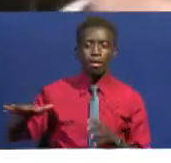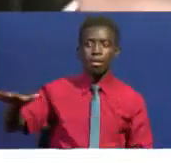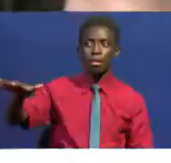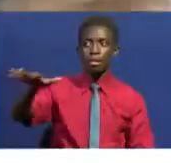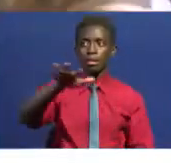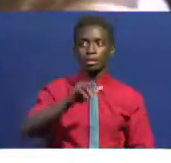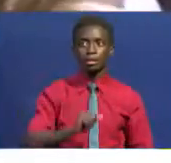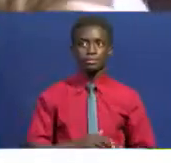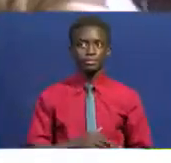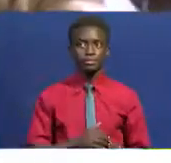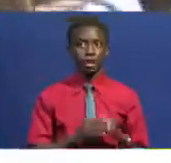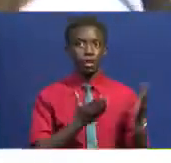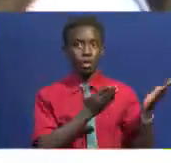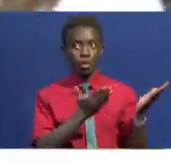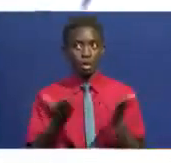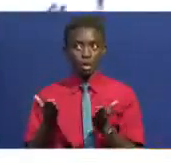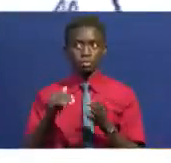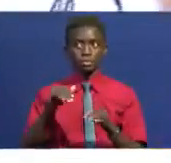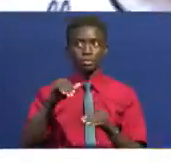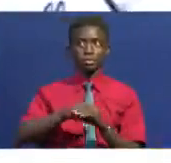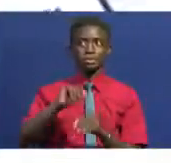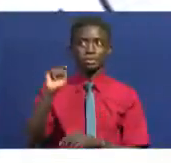Welcome all to Kenya.